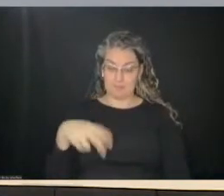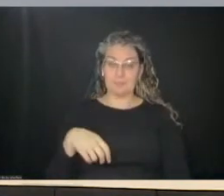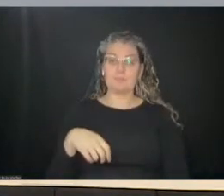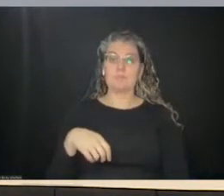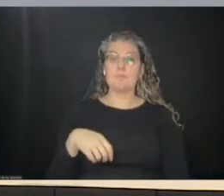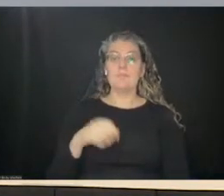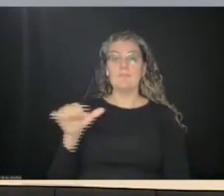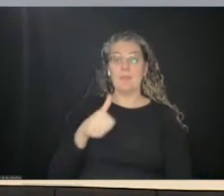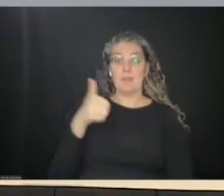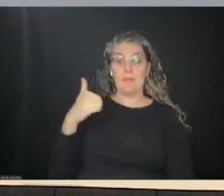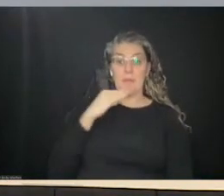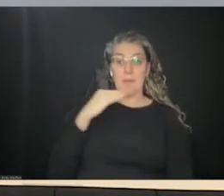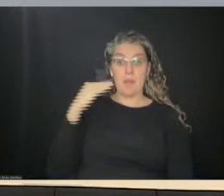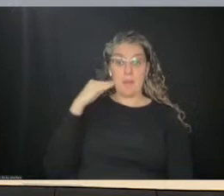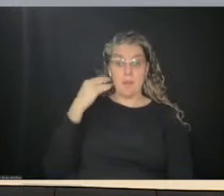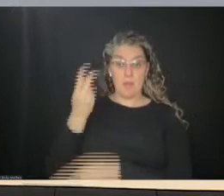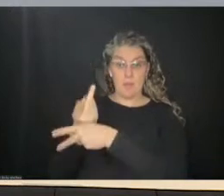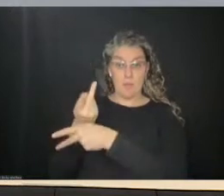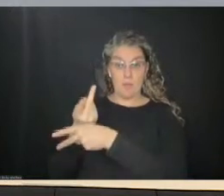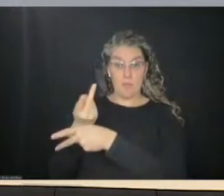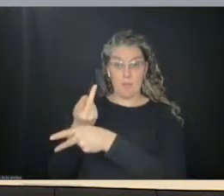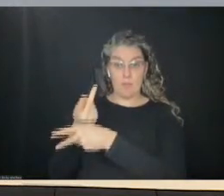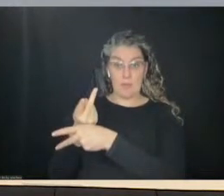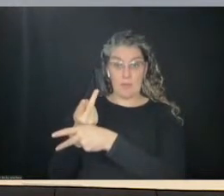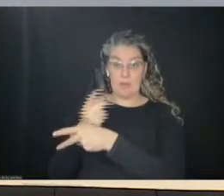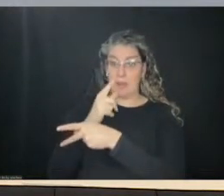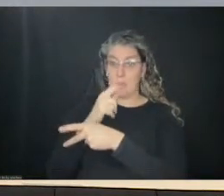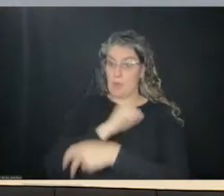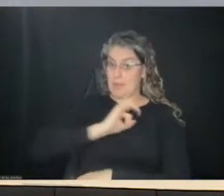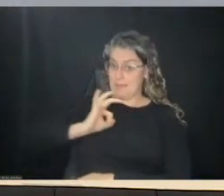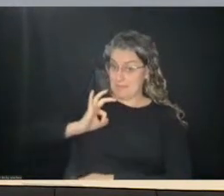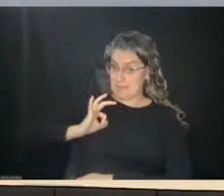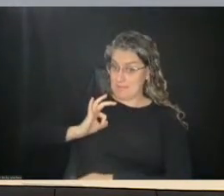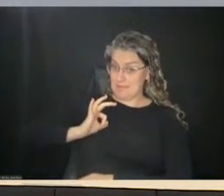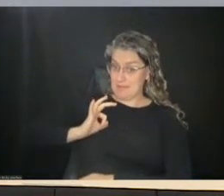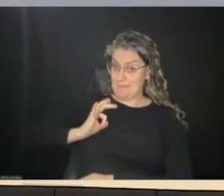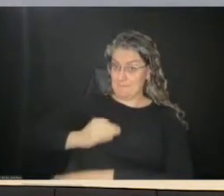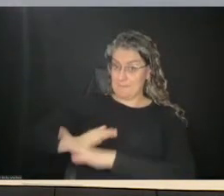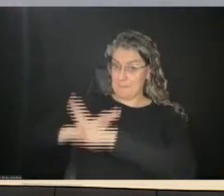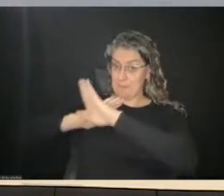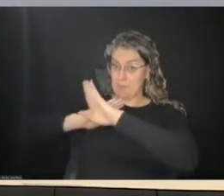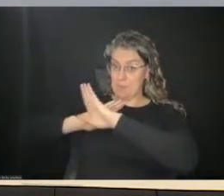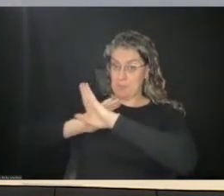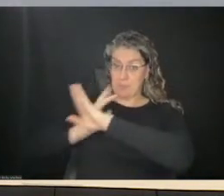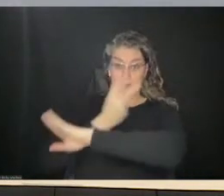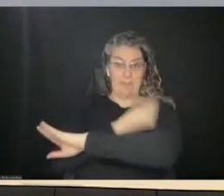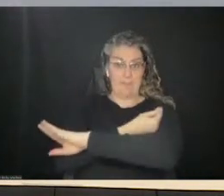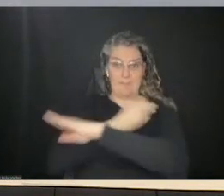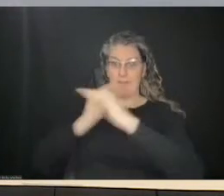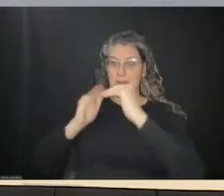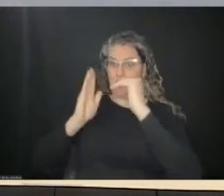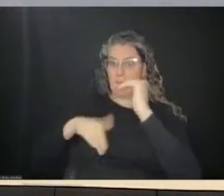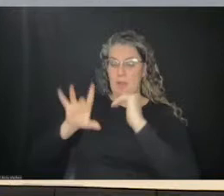care facilities, the rate of immunization among staff has been less than our standard of 85%.